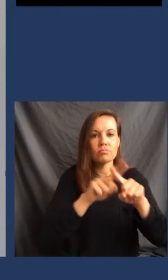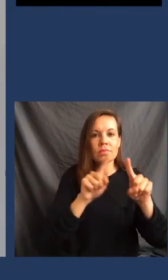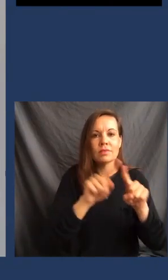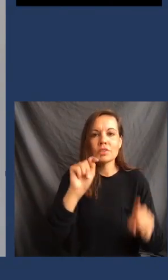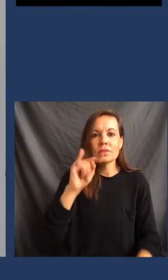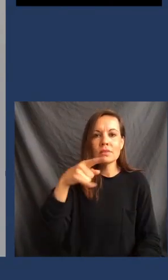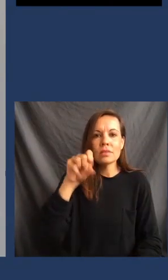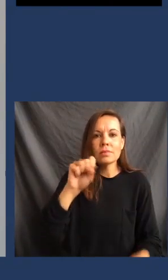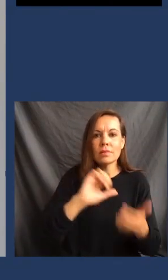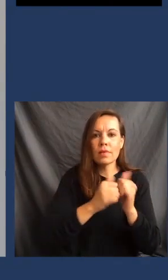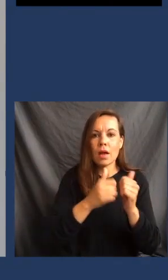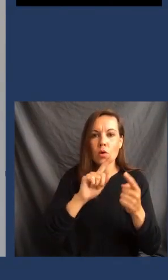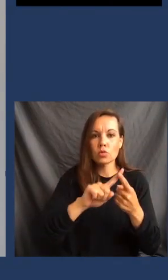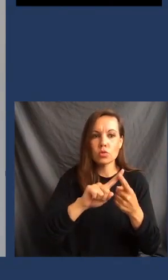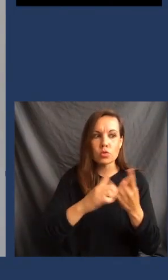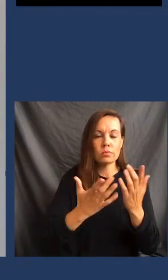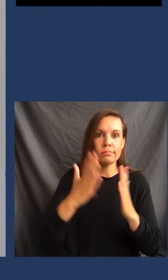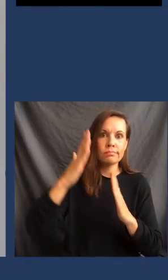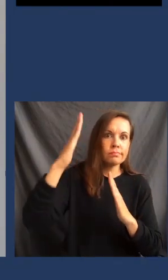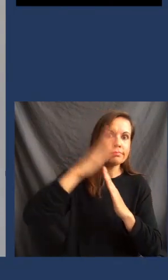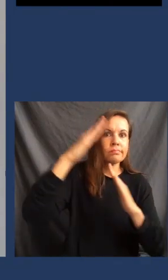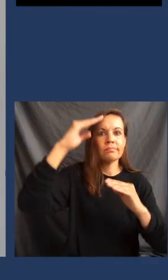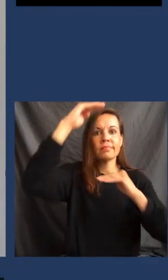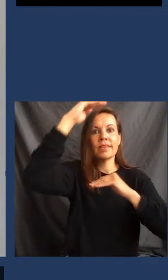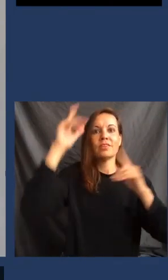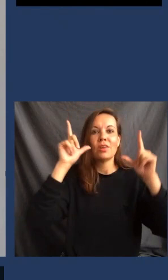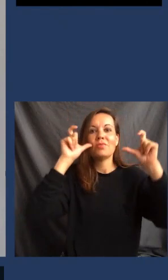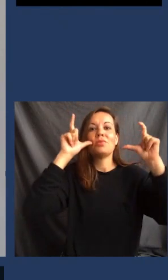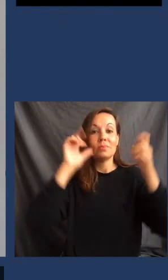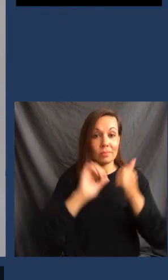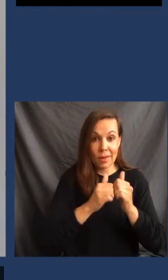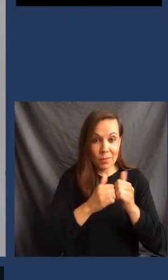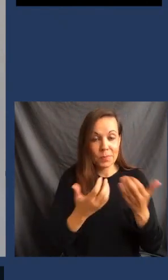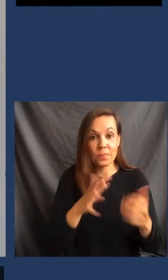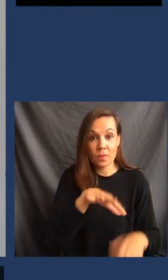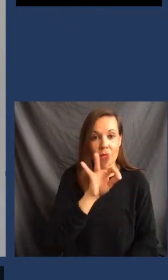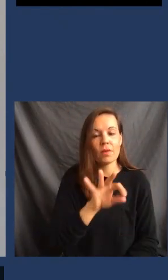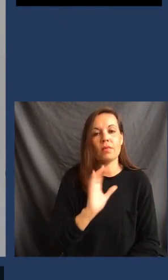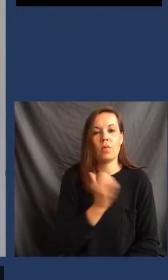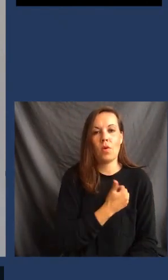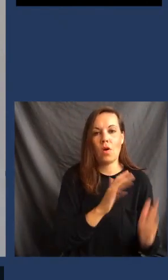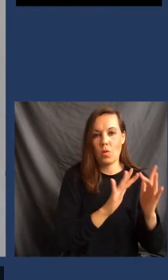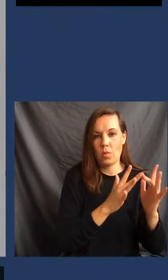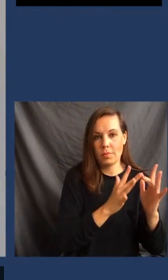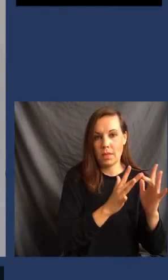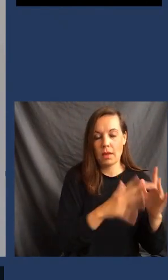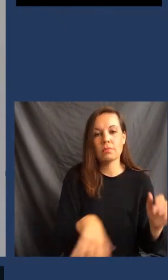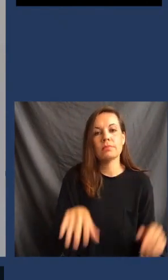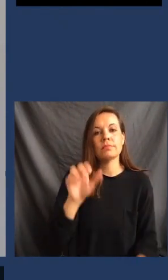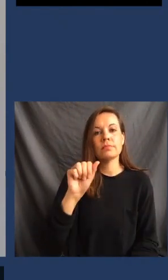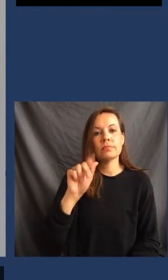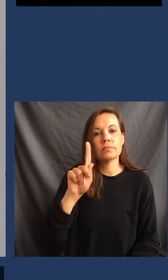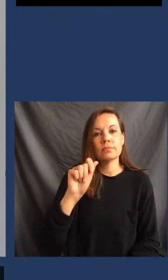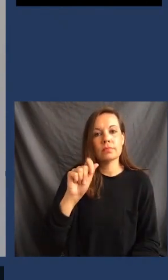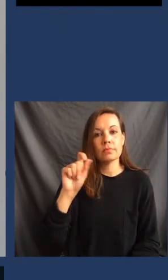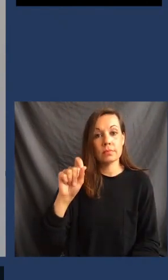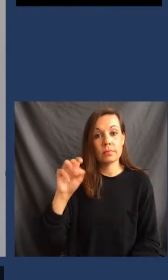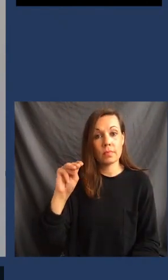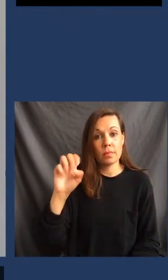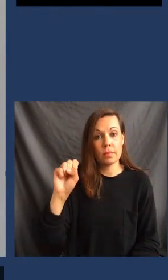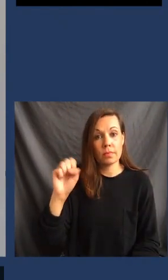taking a super awesome profile headshot. You can find that handout on the Ability Summit website at